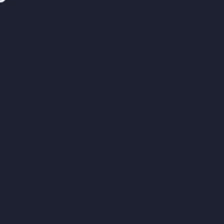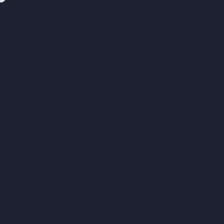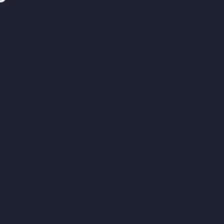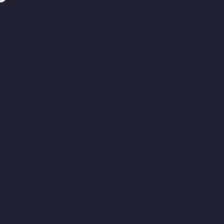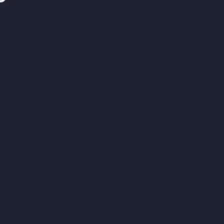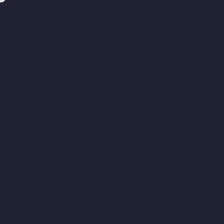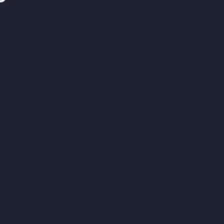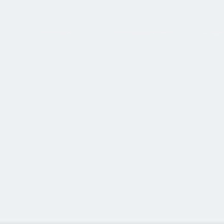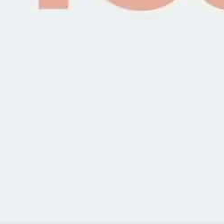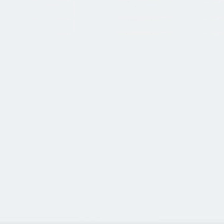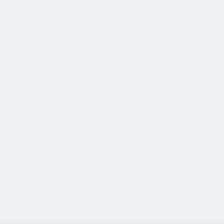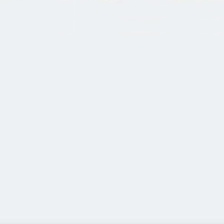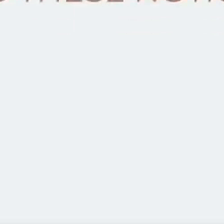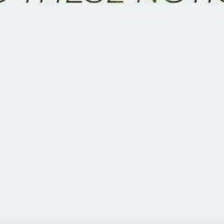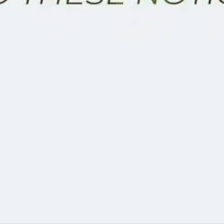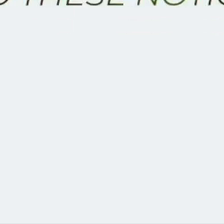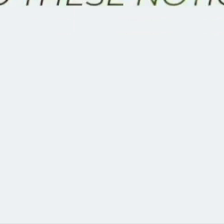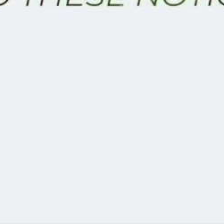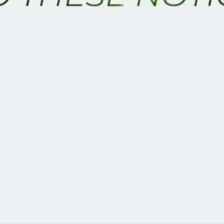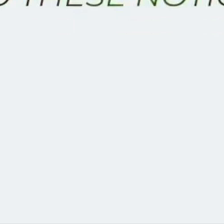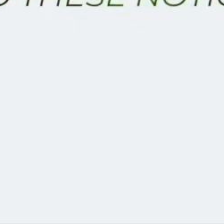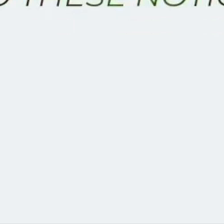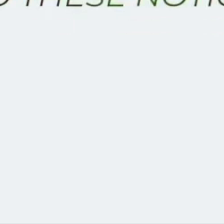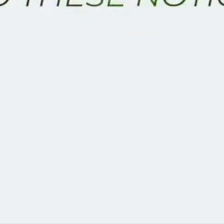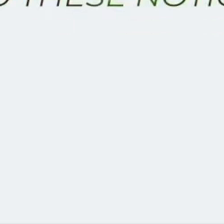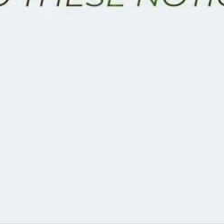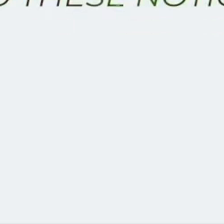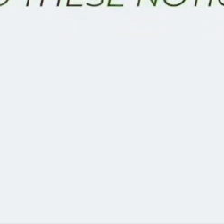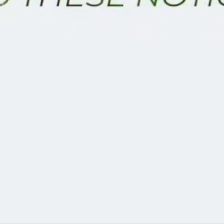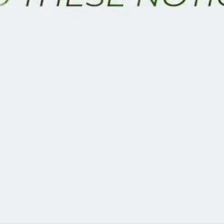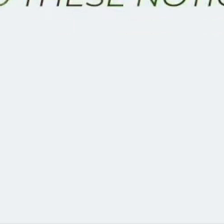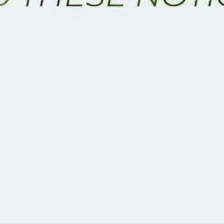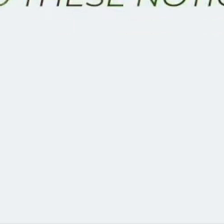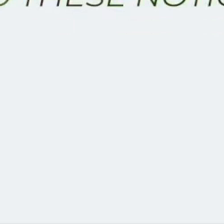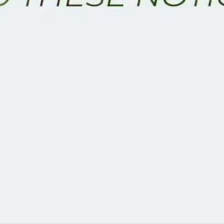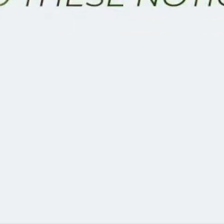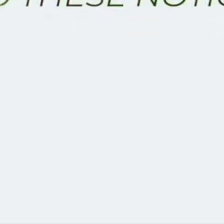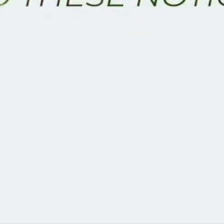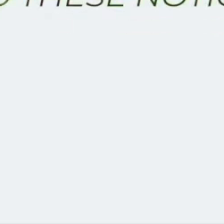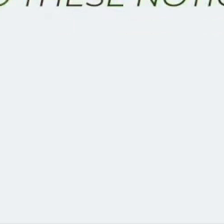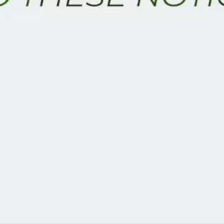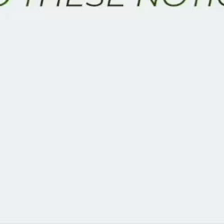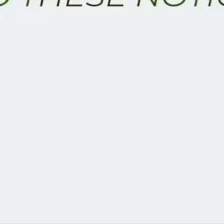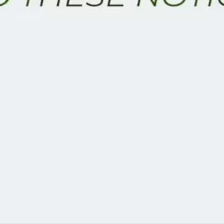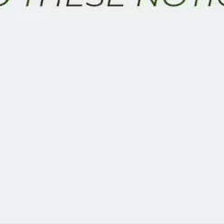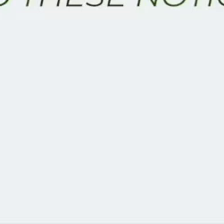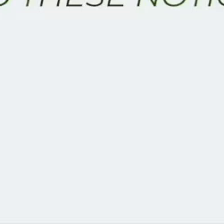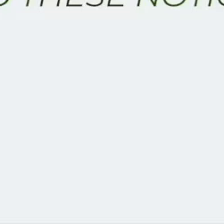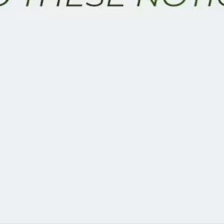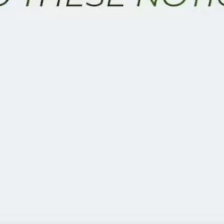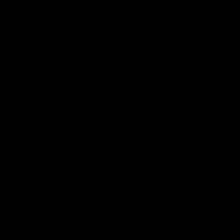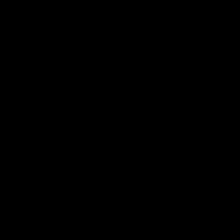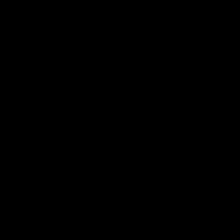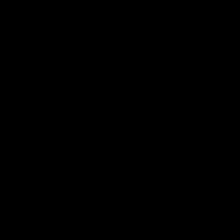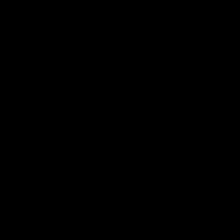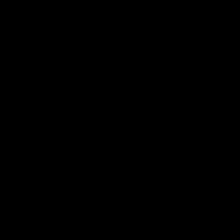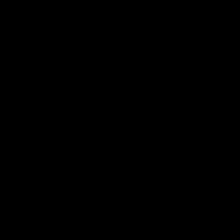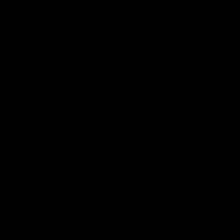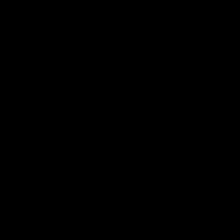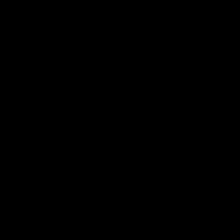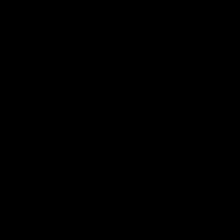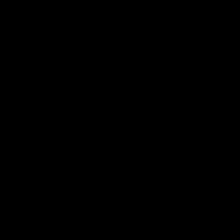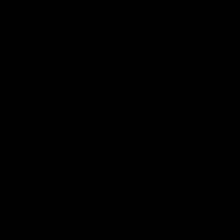Health protocols. Thank you for staying connected to the CITAM Broadcast Service, and thank you for paying attention to these